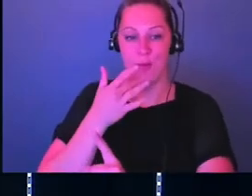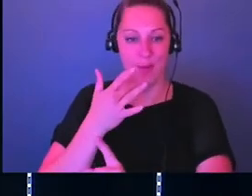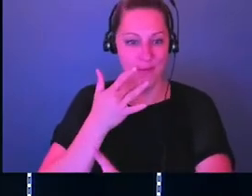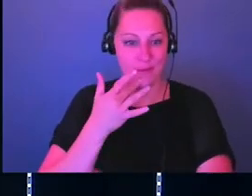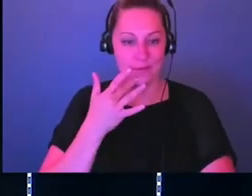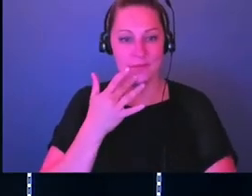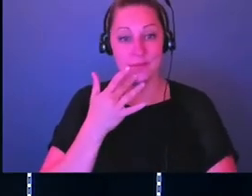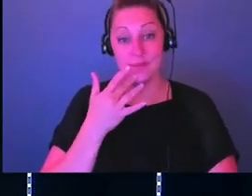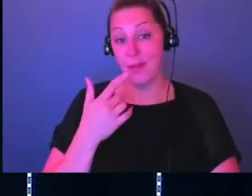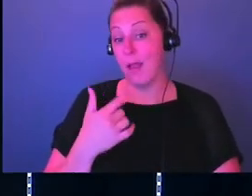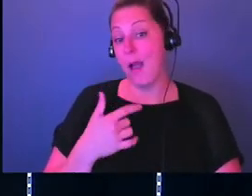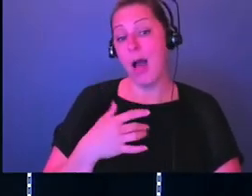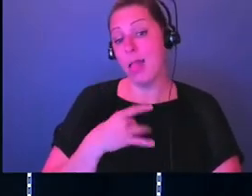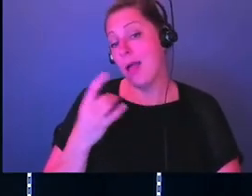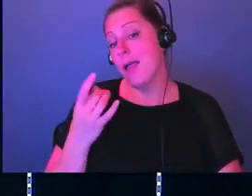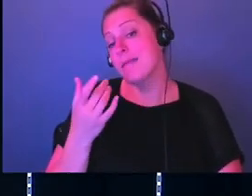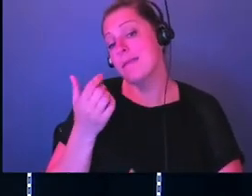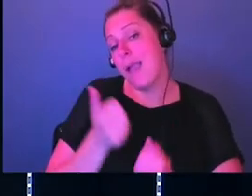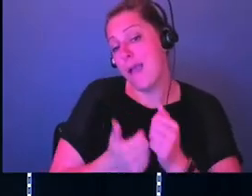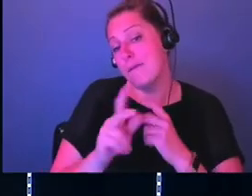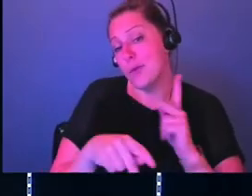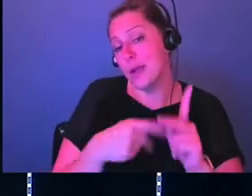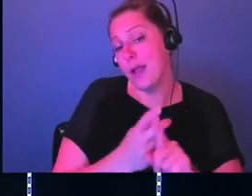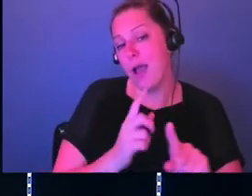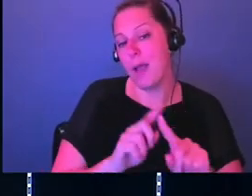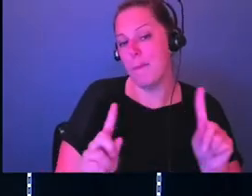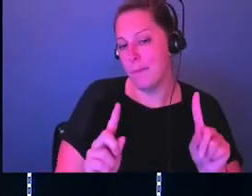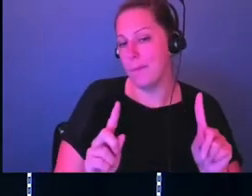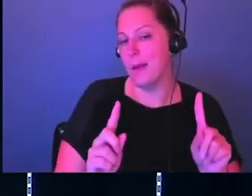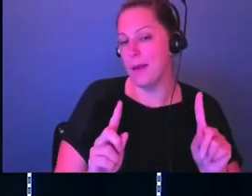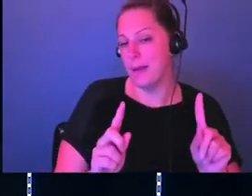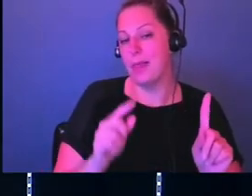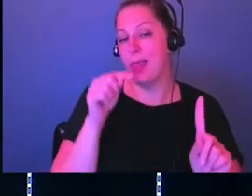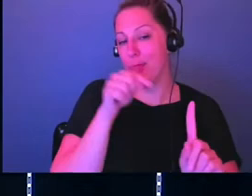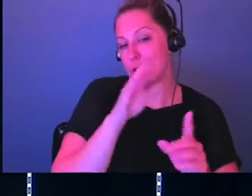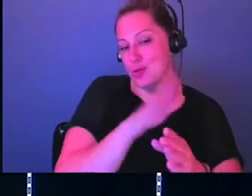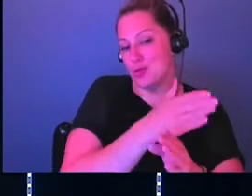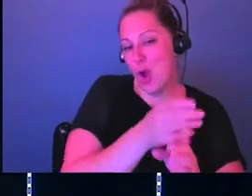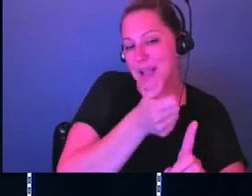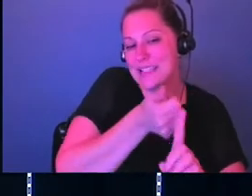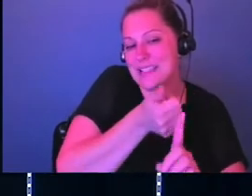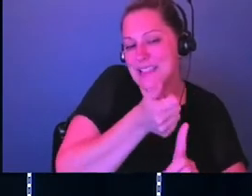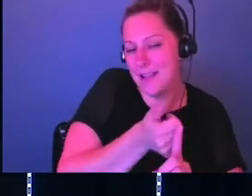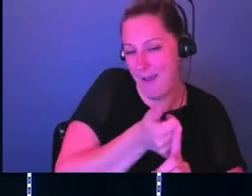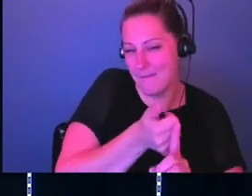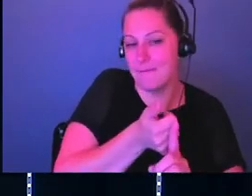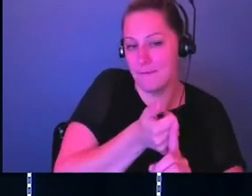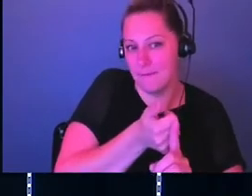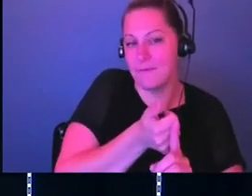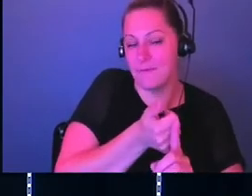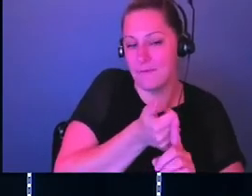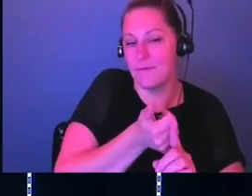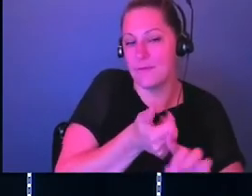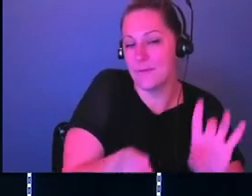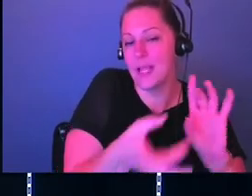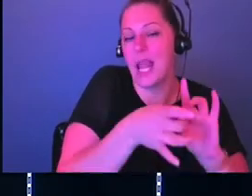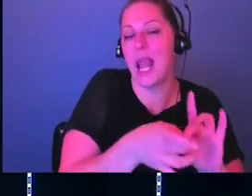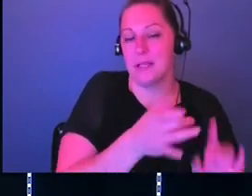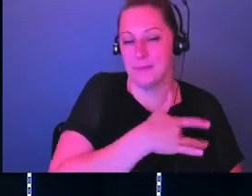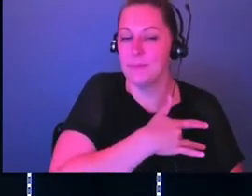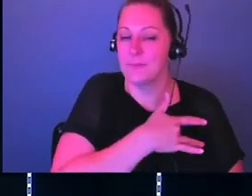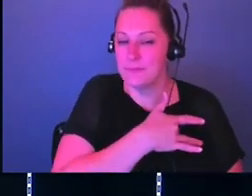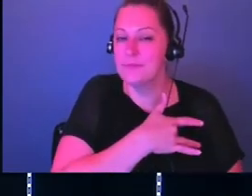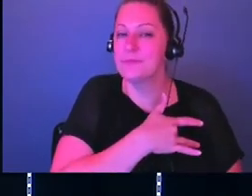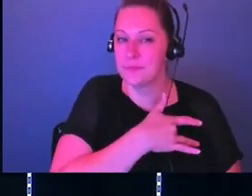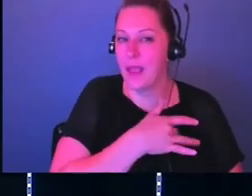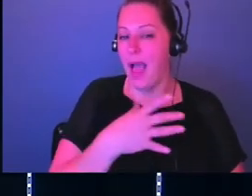think that I'm a fan of just about every kind of music, but it's like I'm more about the song, you know what I'm saying? It's like I got to find the right song in the music, whatever genre it is.